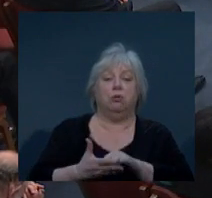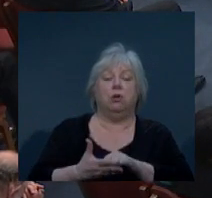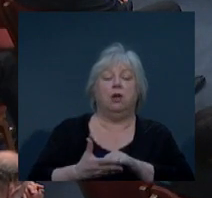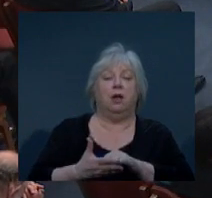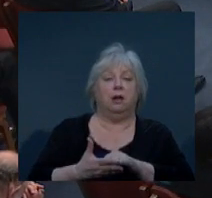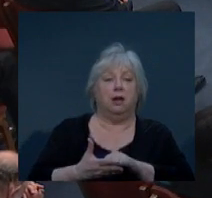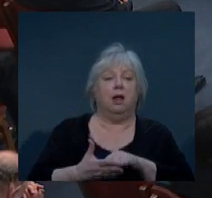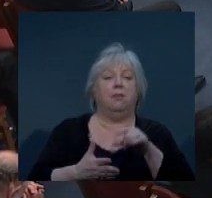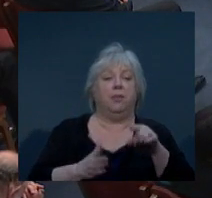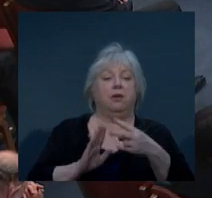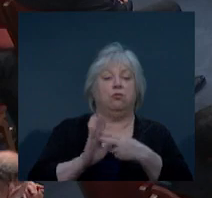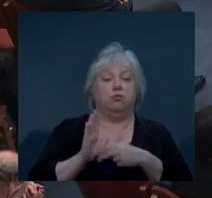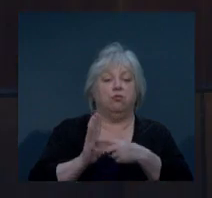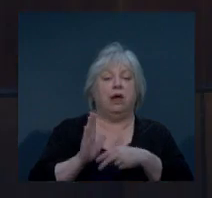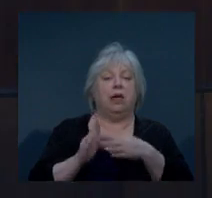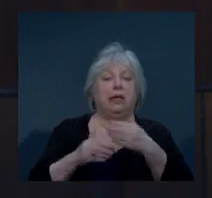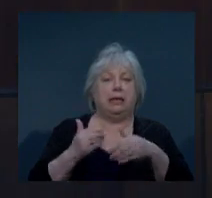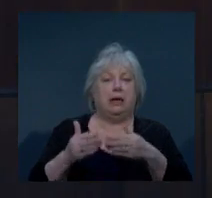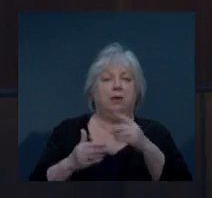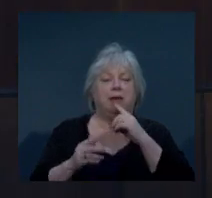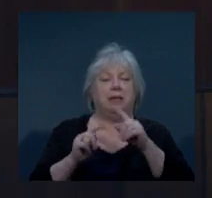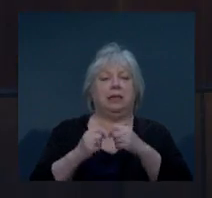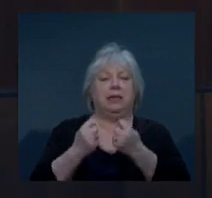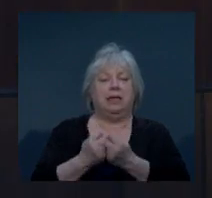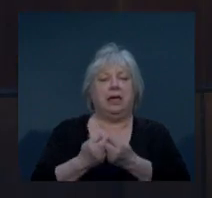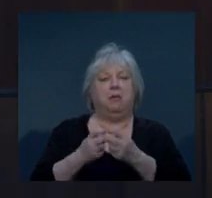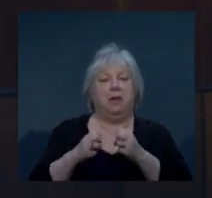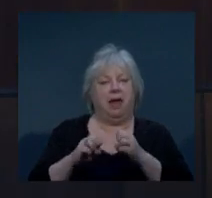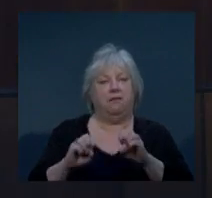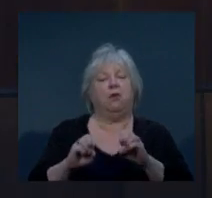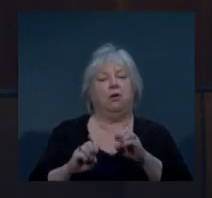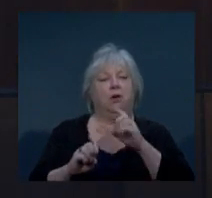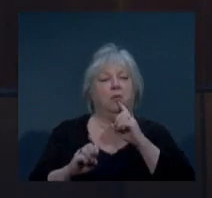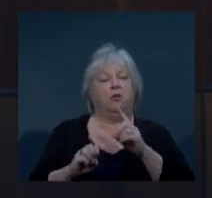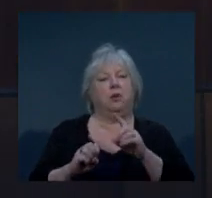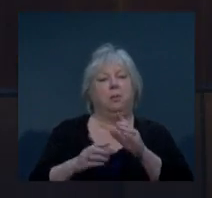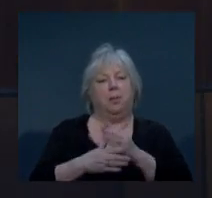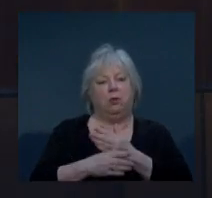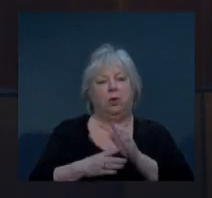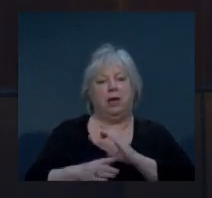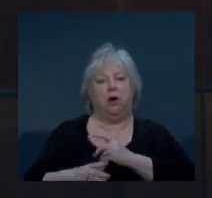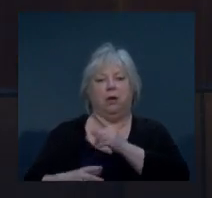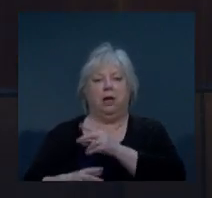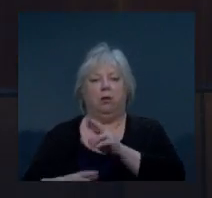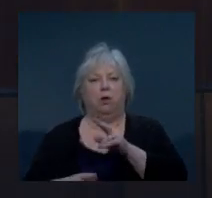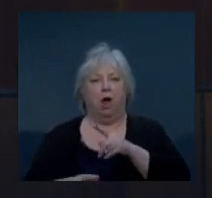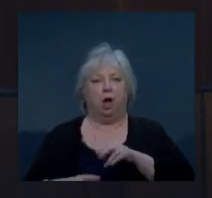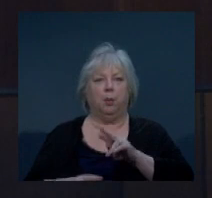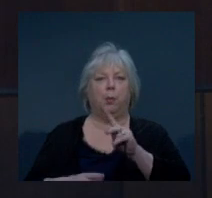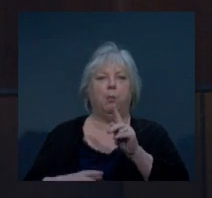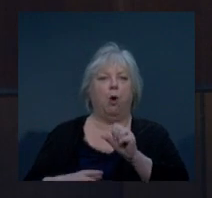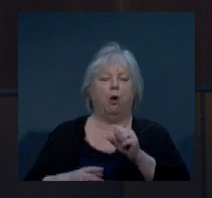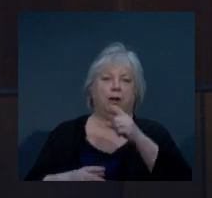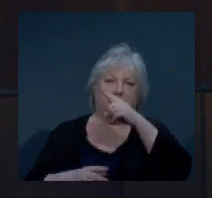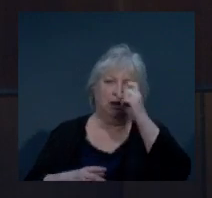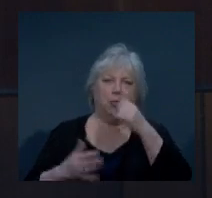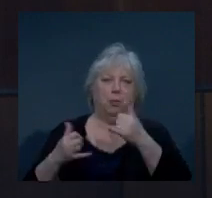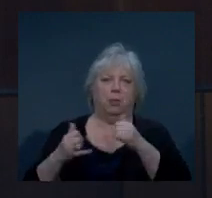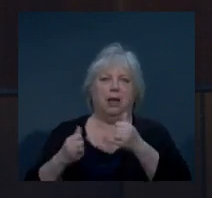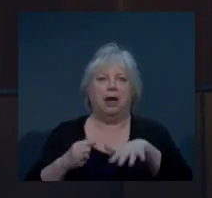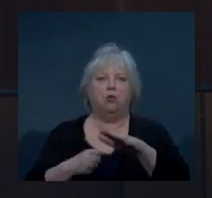this reading series is a team effort. It was a great team effort between our Little Rock Parks Summer